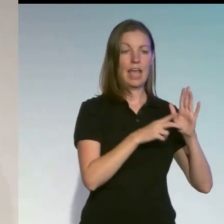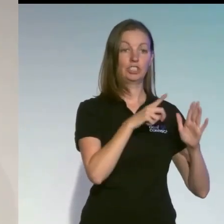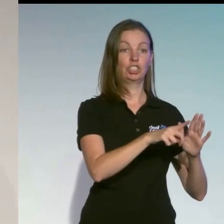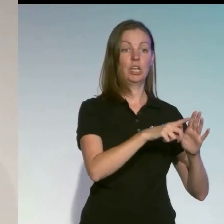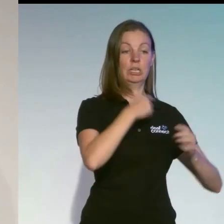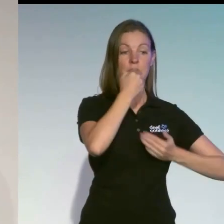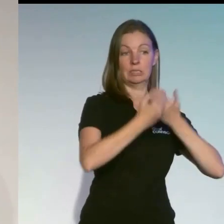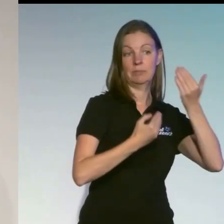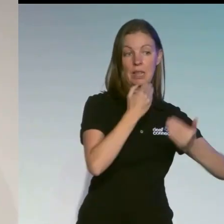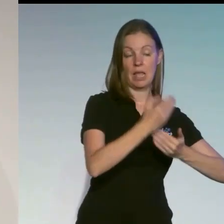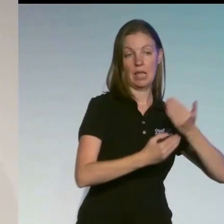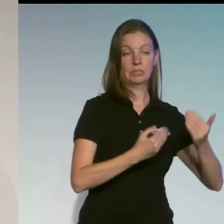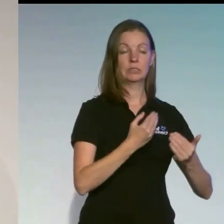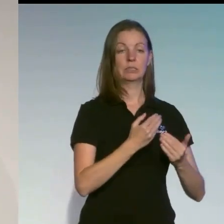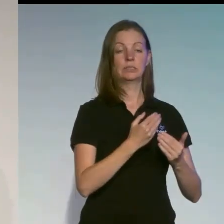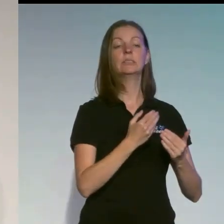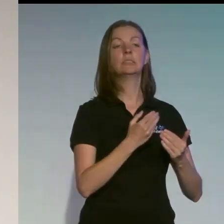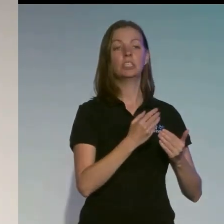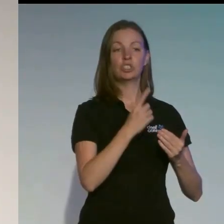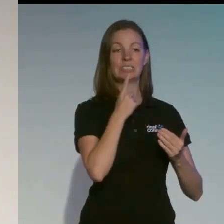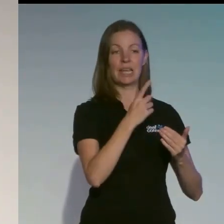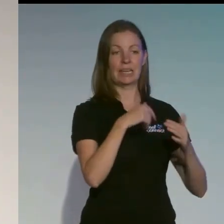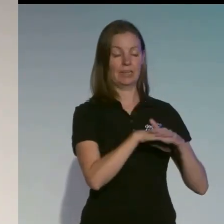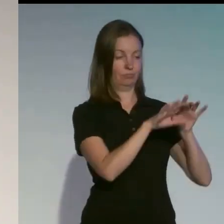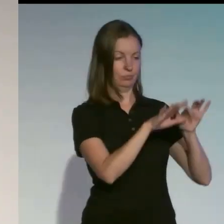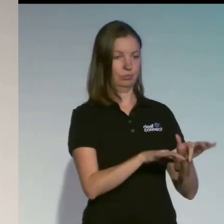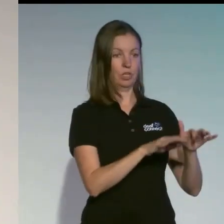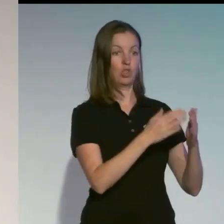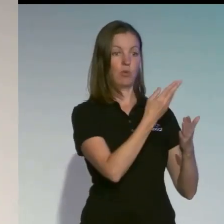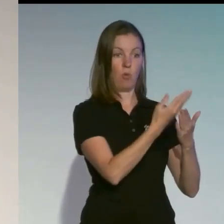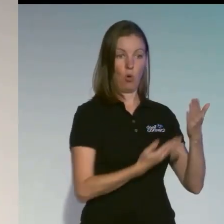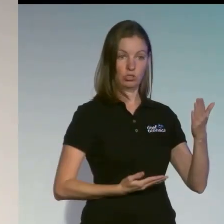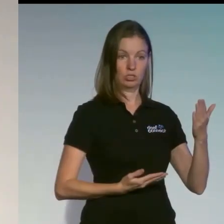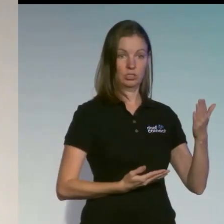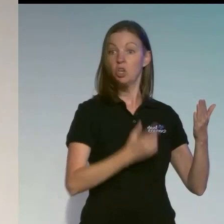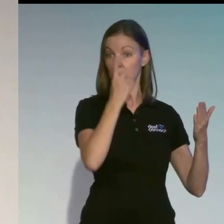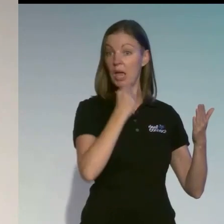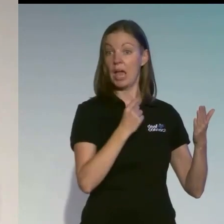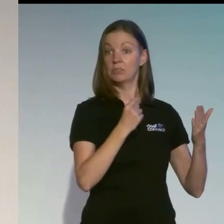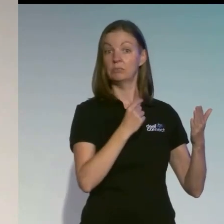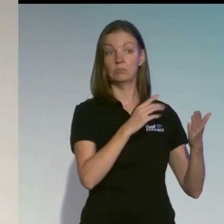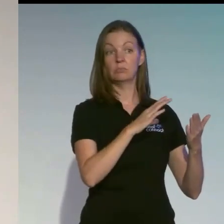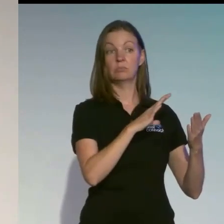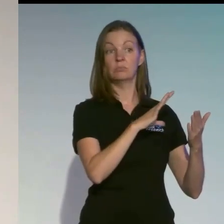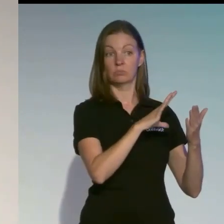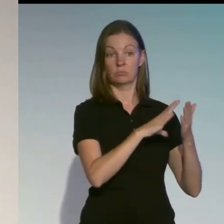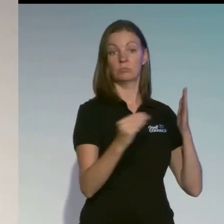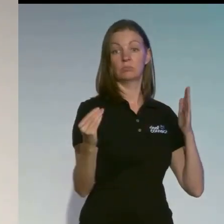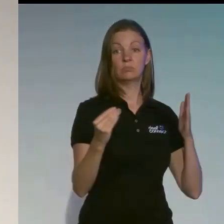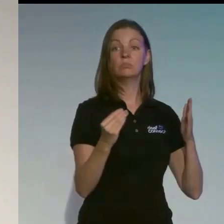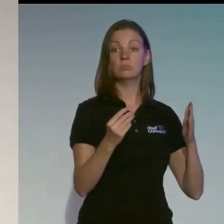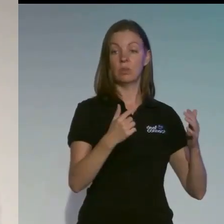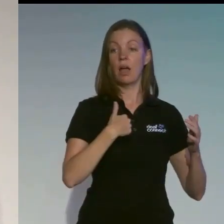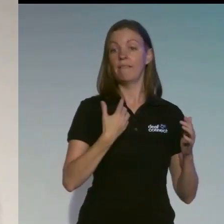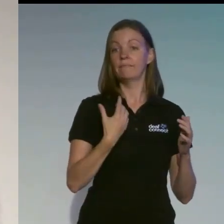of what we face by saying in her preface to the report, and you can get copies if you want to from me afterwards, but she